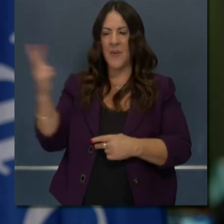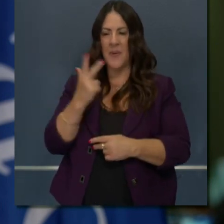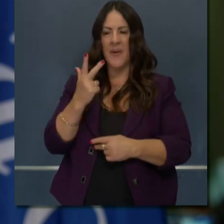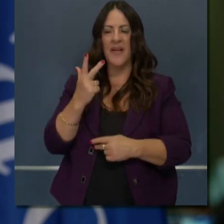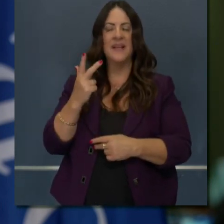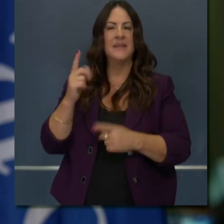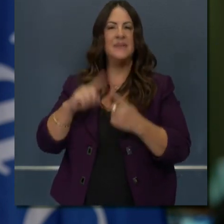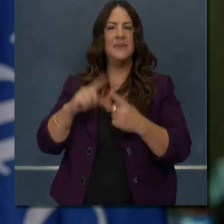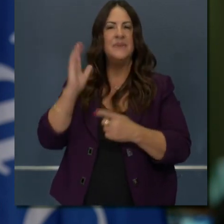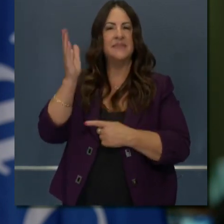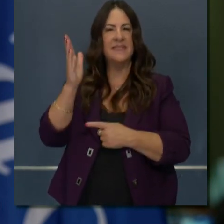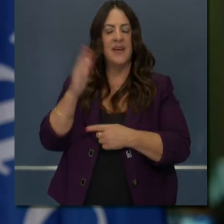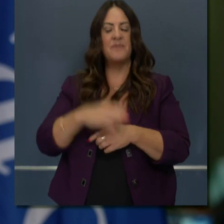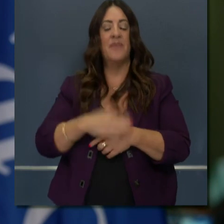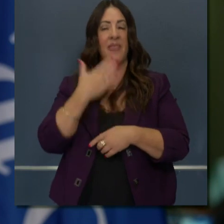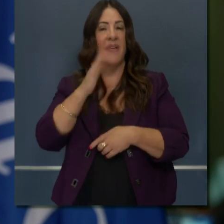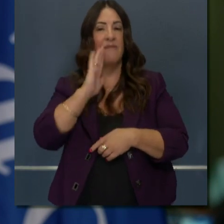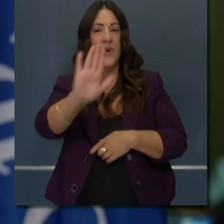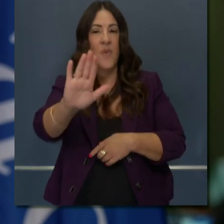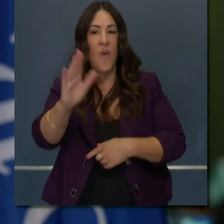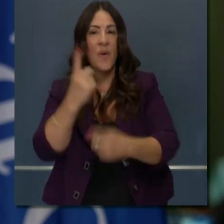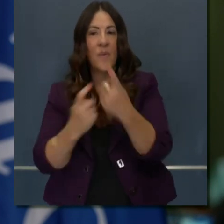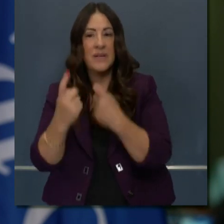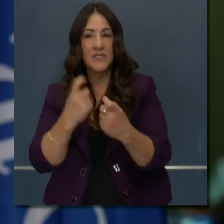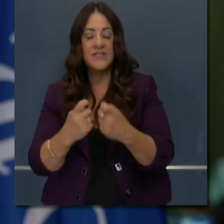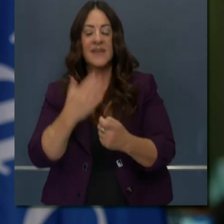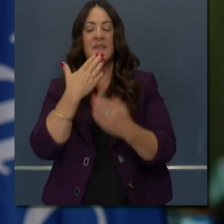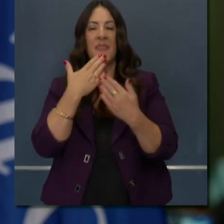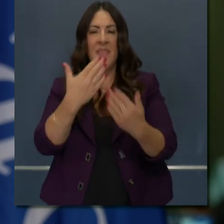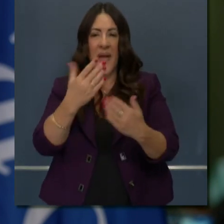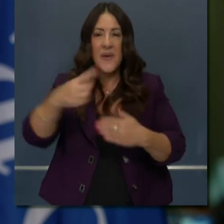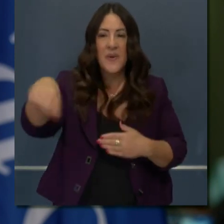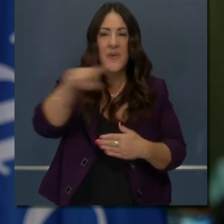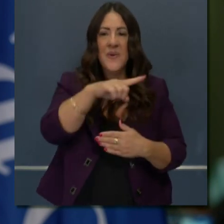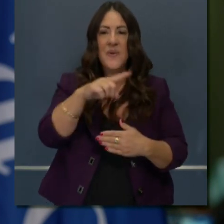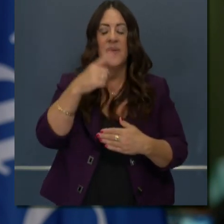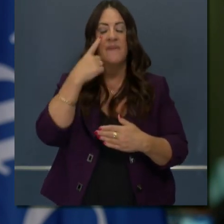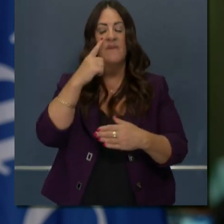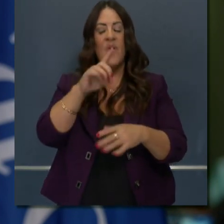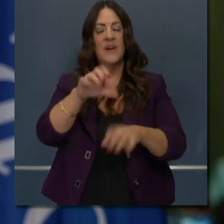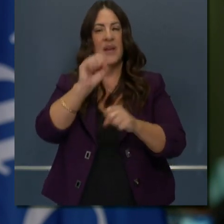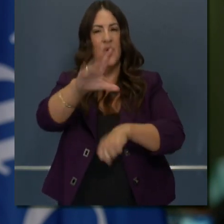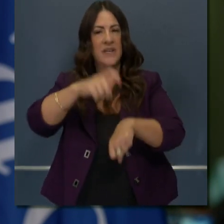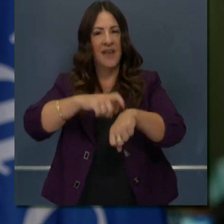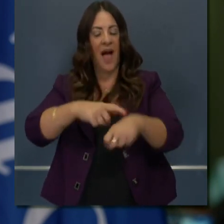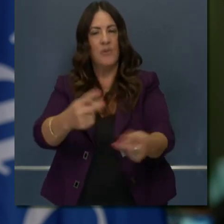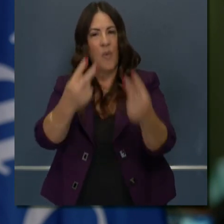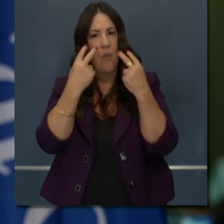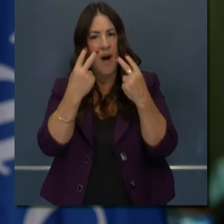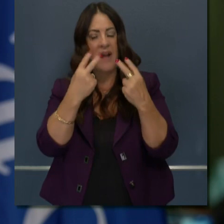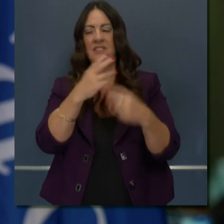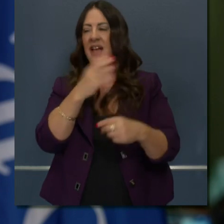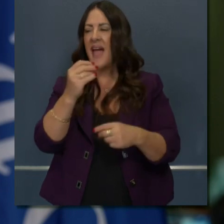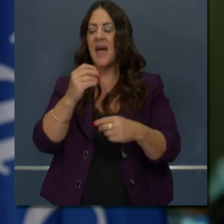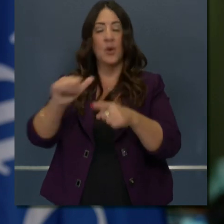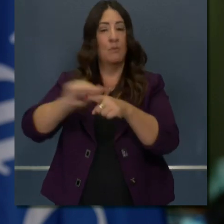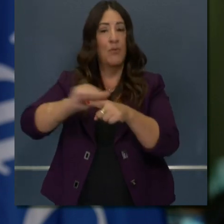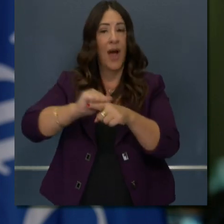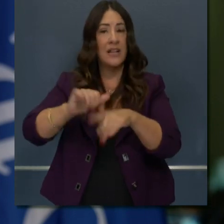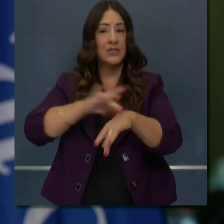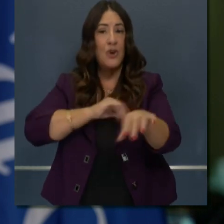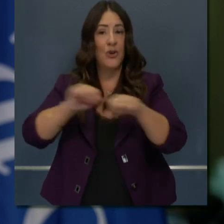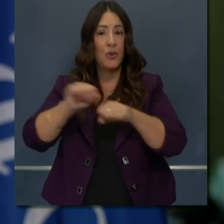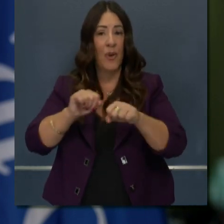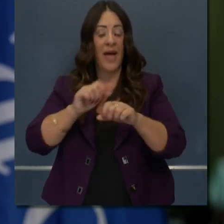the questions, and of course, thanks to all of you for taking the time to tune in and to practice